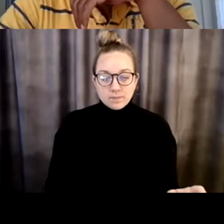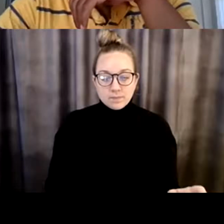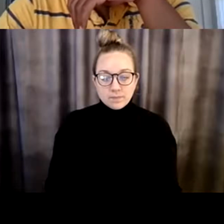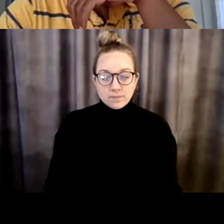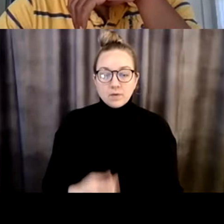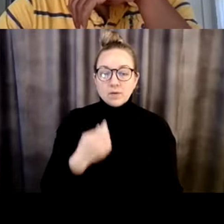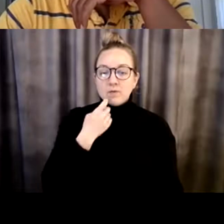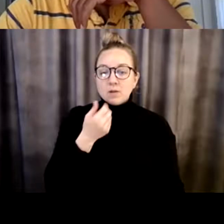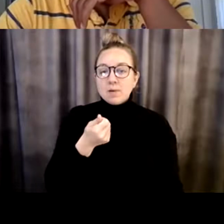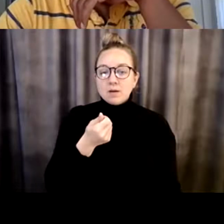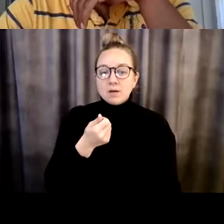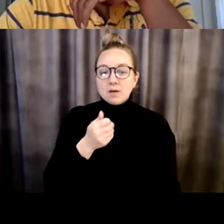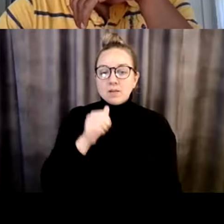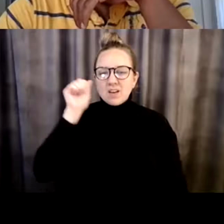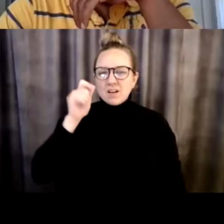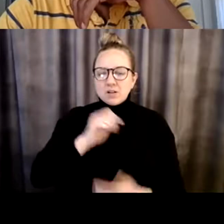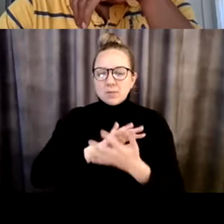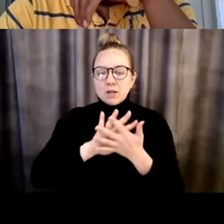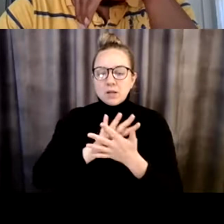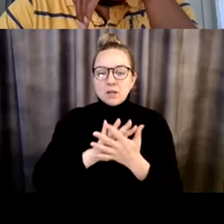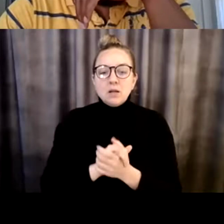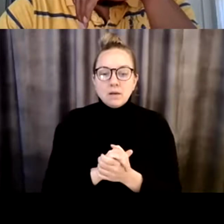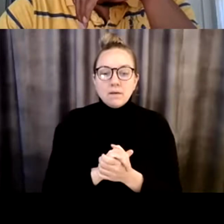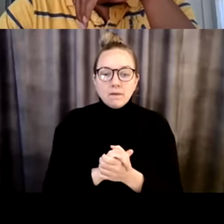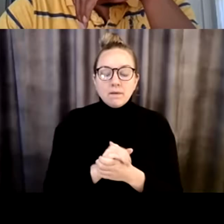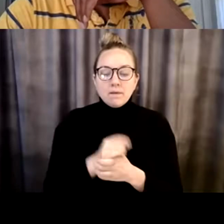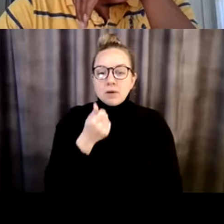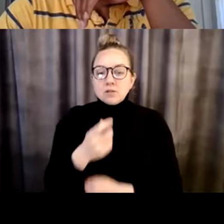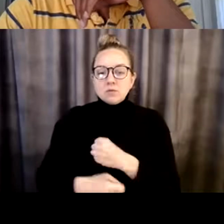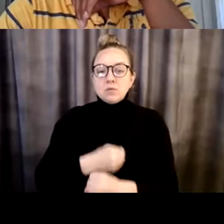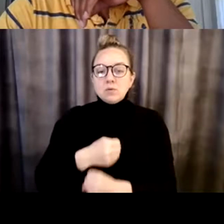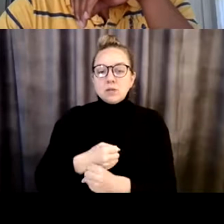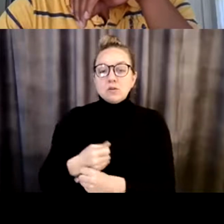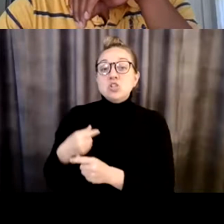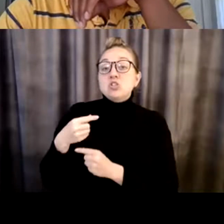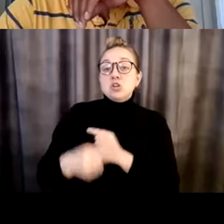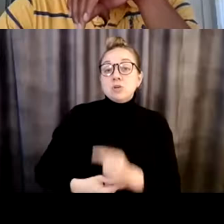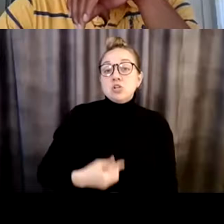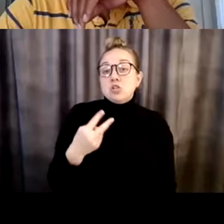2 has really focused on pairing